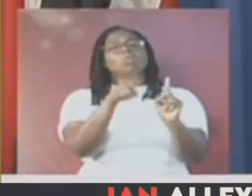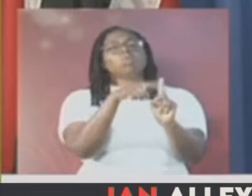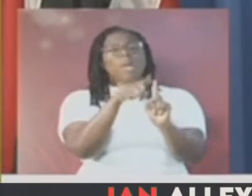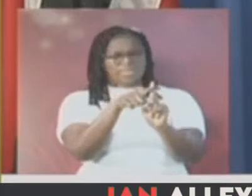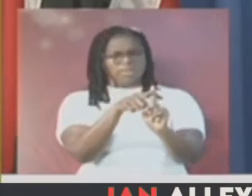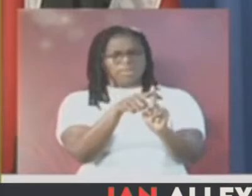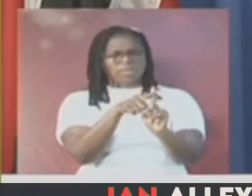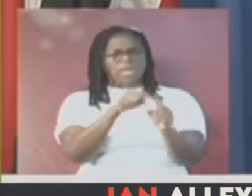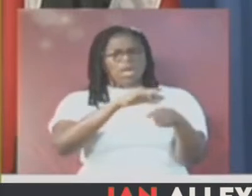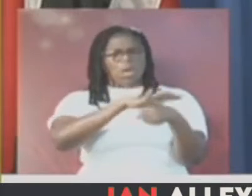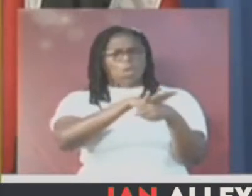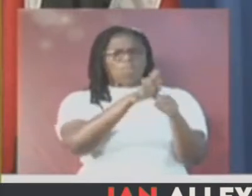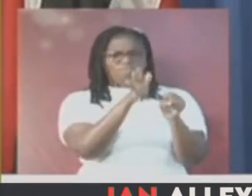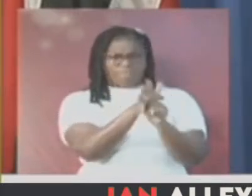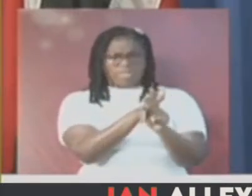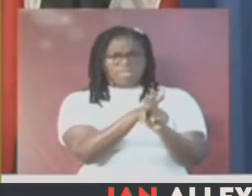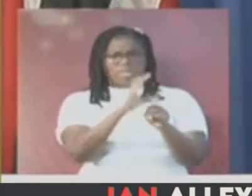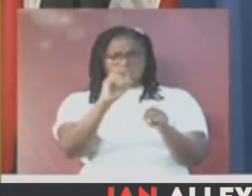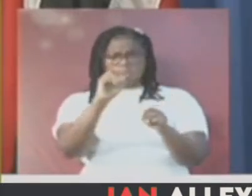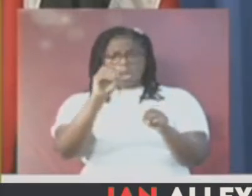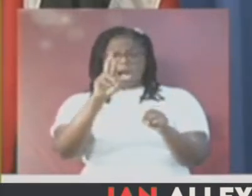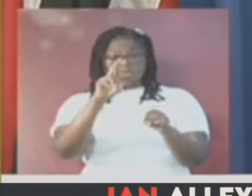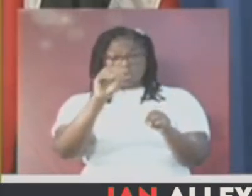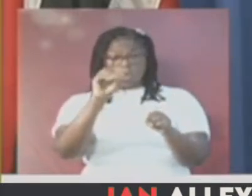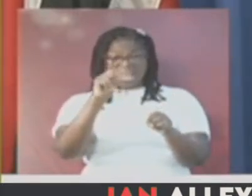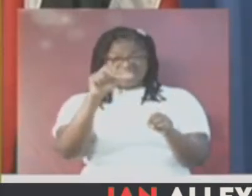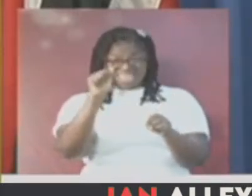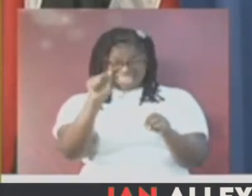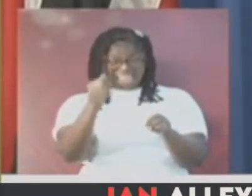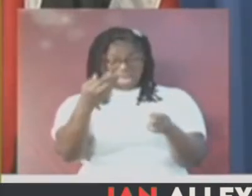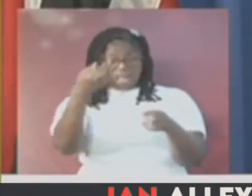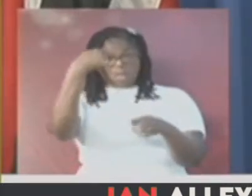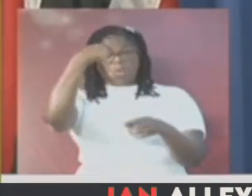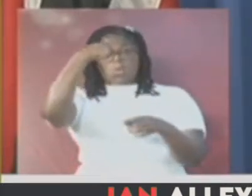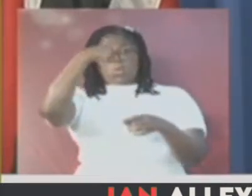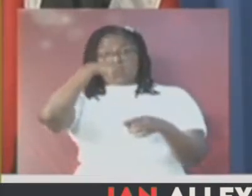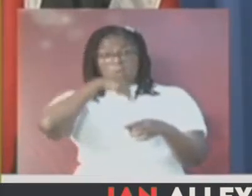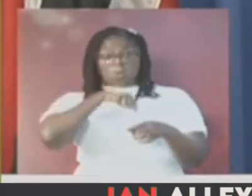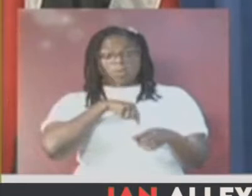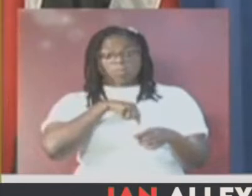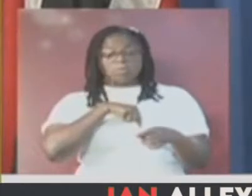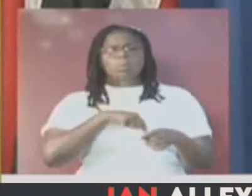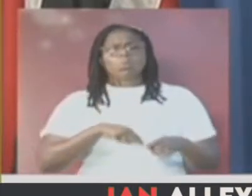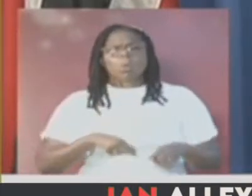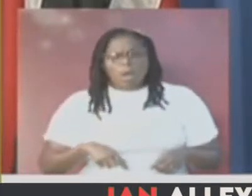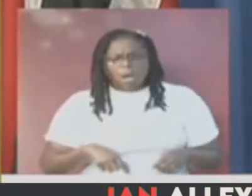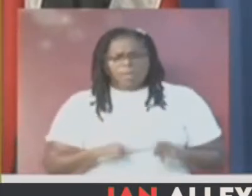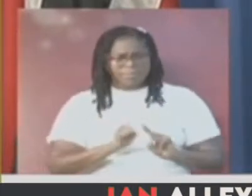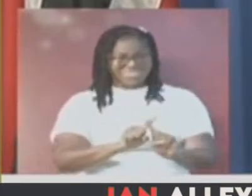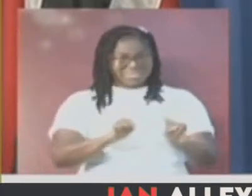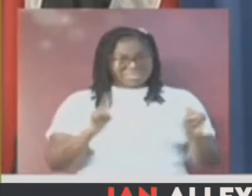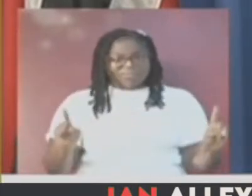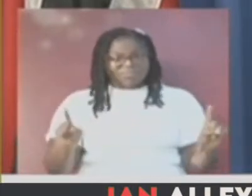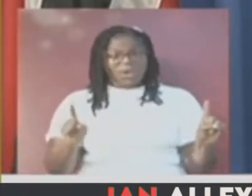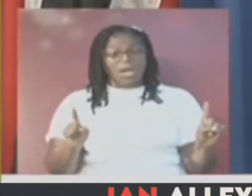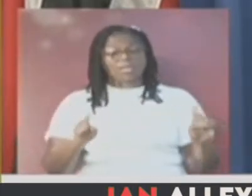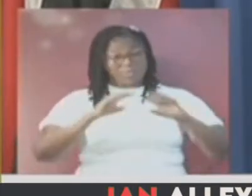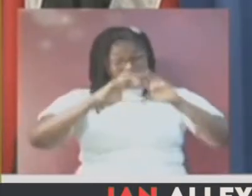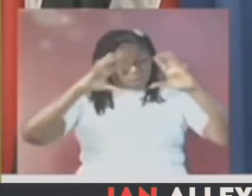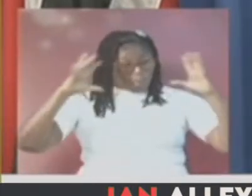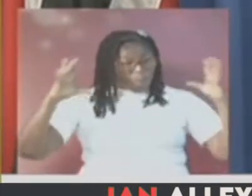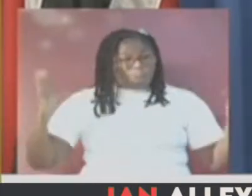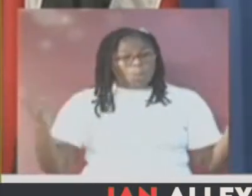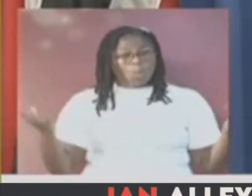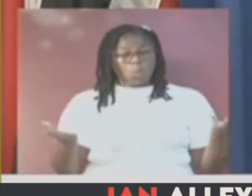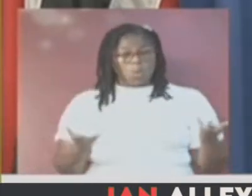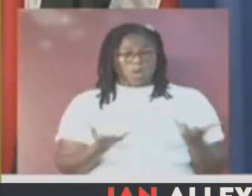quite grave. Those of you who paid attention would have seen what happened in Bergamo in Italy. I think that was the poster for the world. And then,